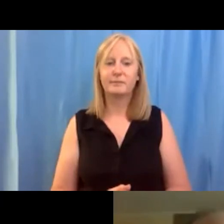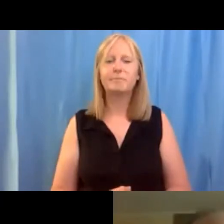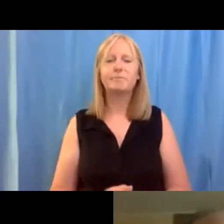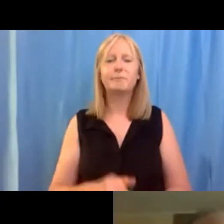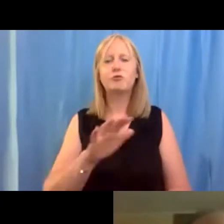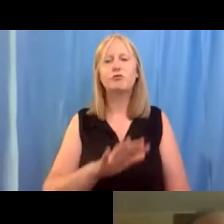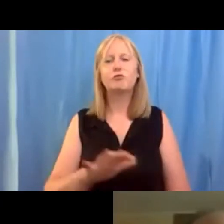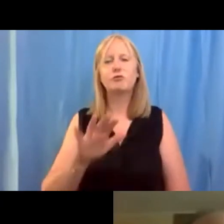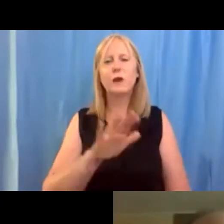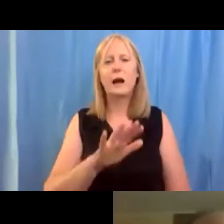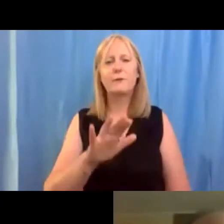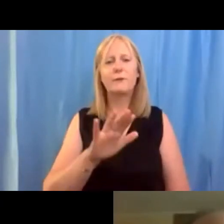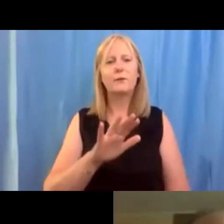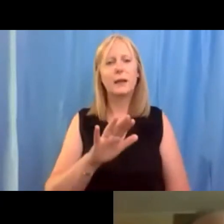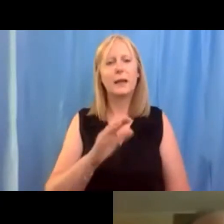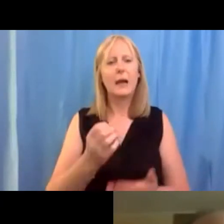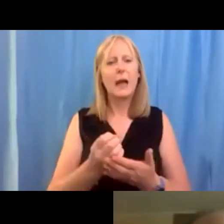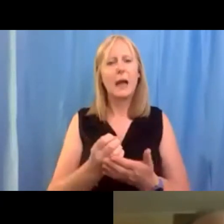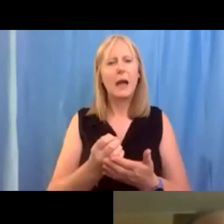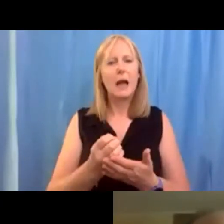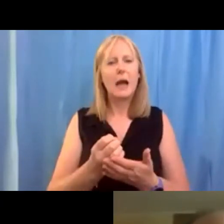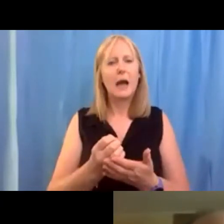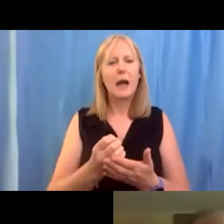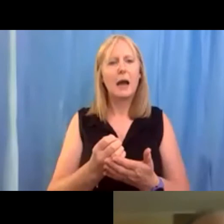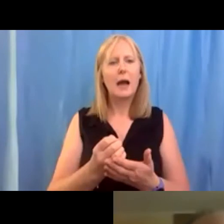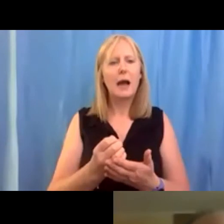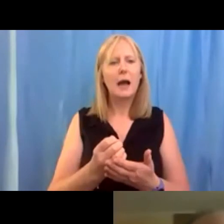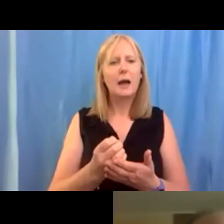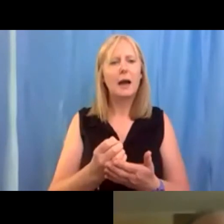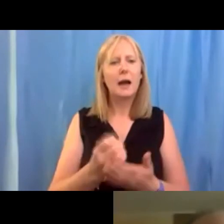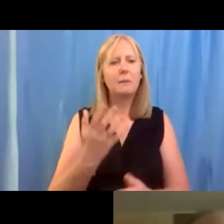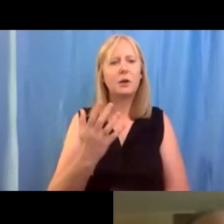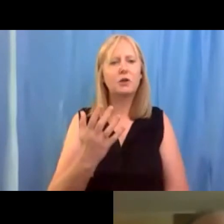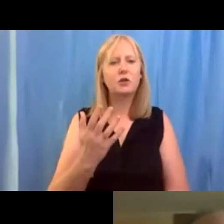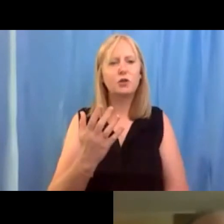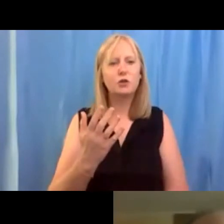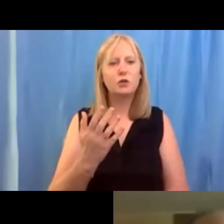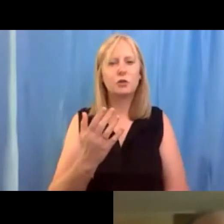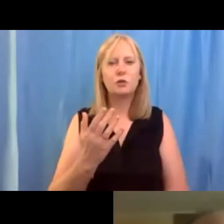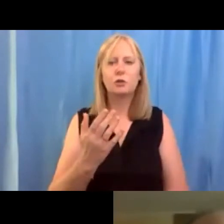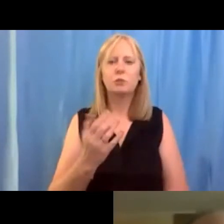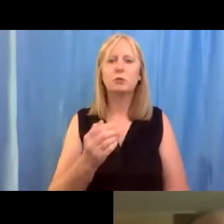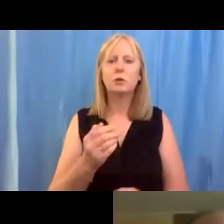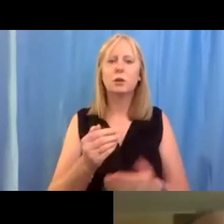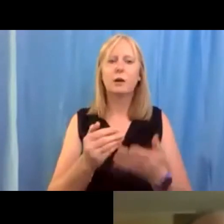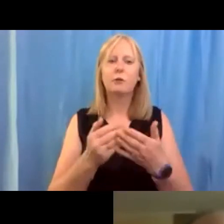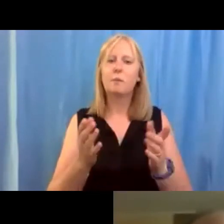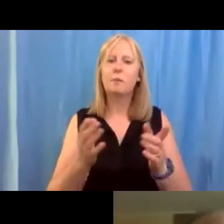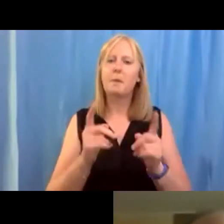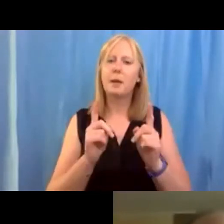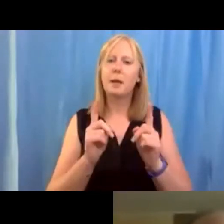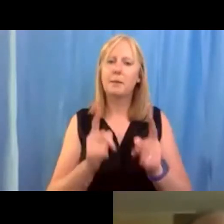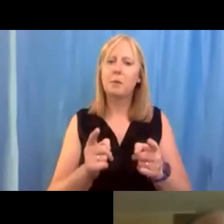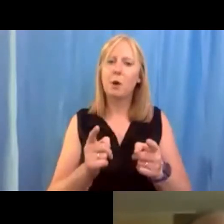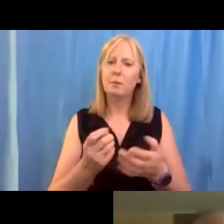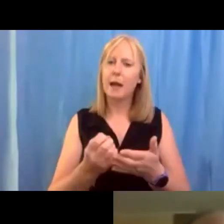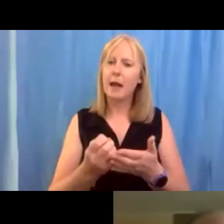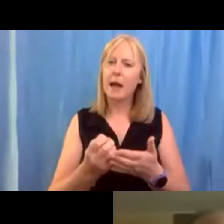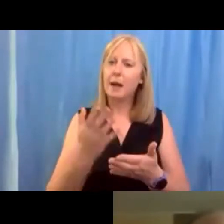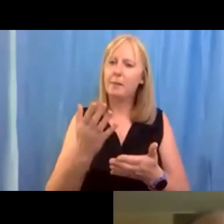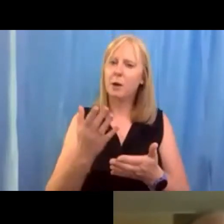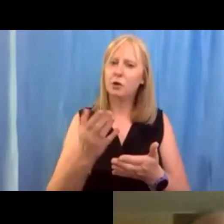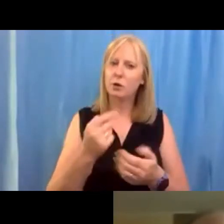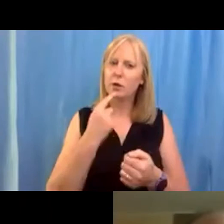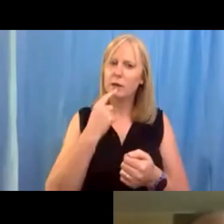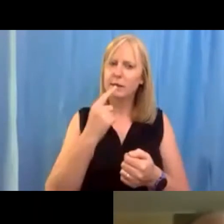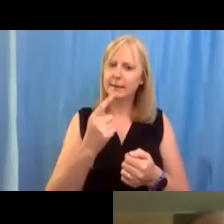much roughly could be on a public board? How much roughly? Because you mentioned